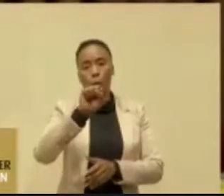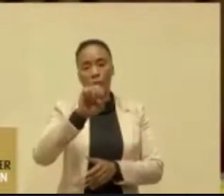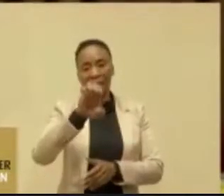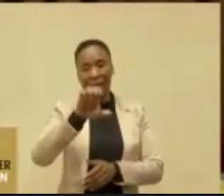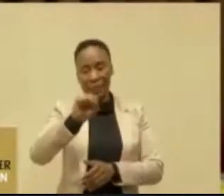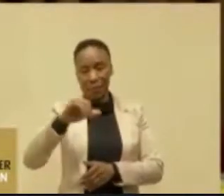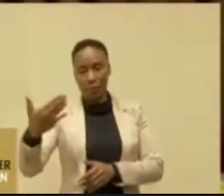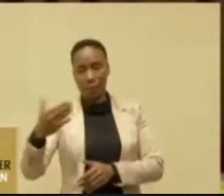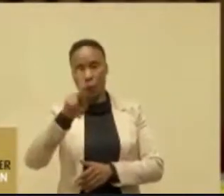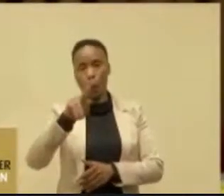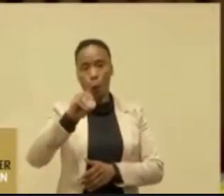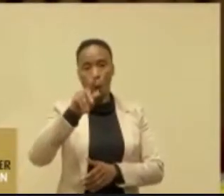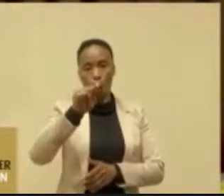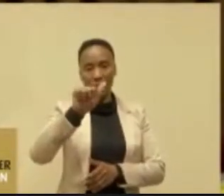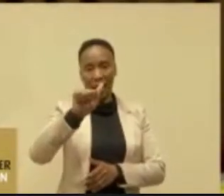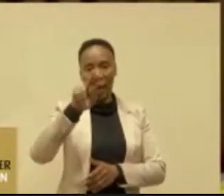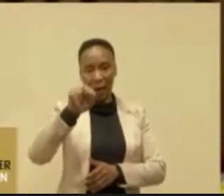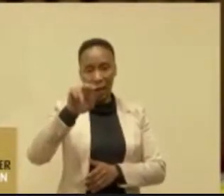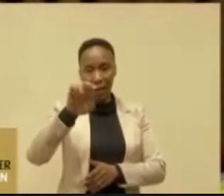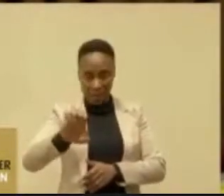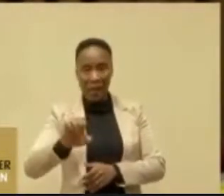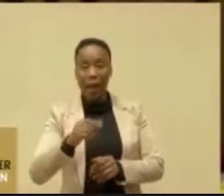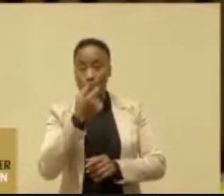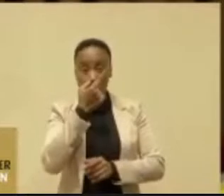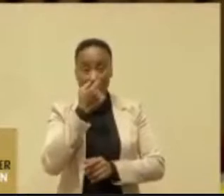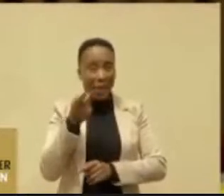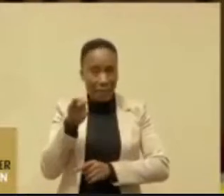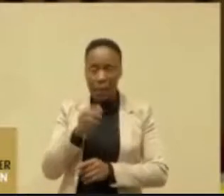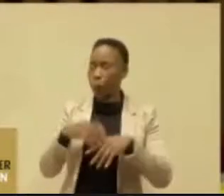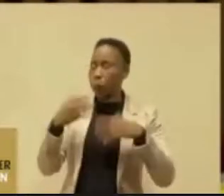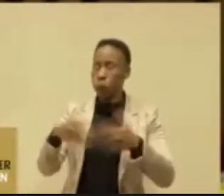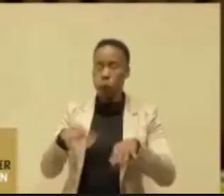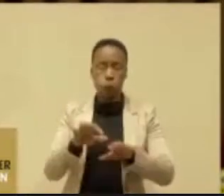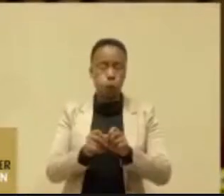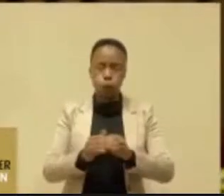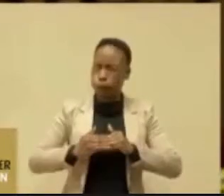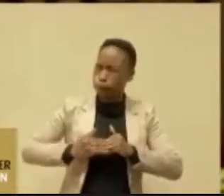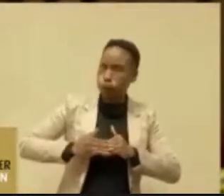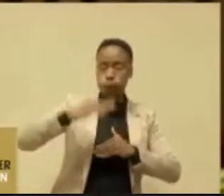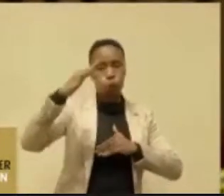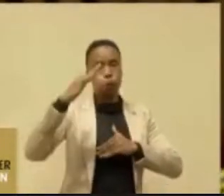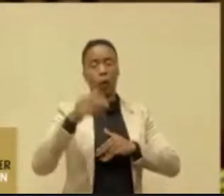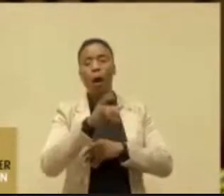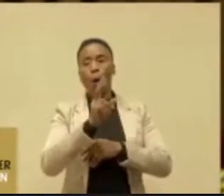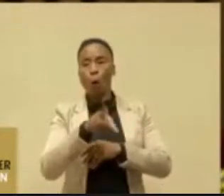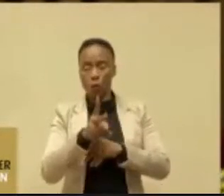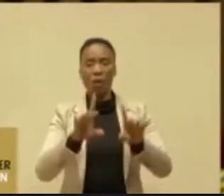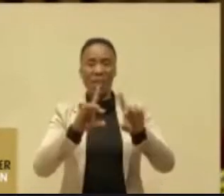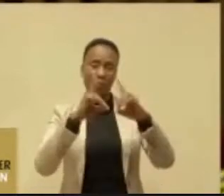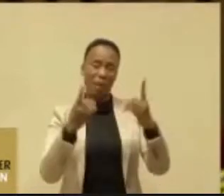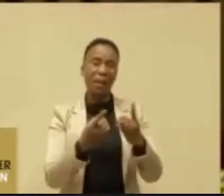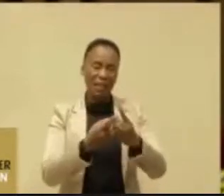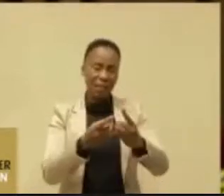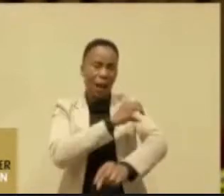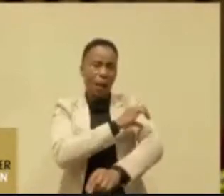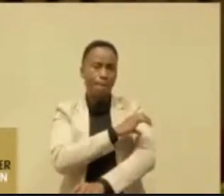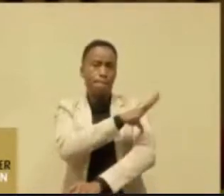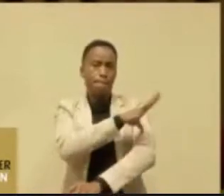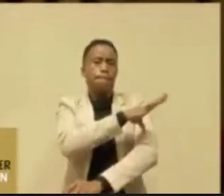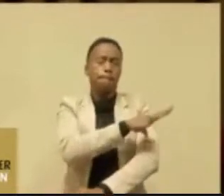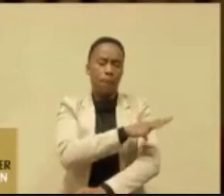a it's at a high rate uh also that the department incapacitated our